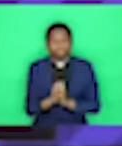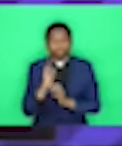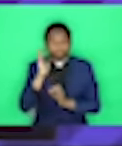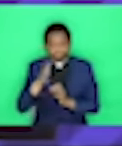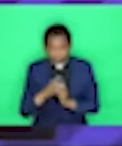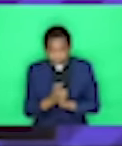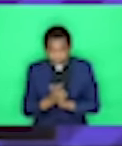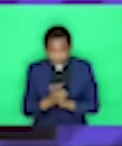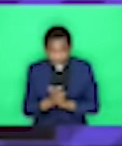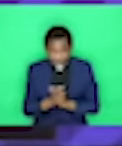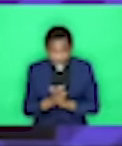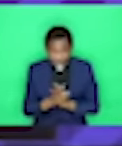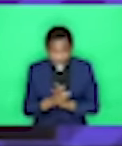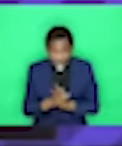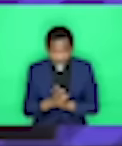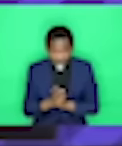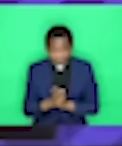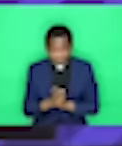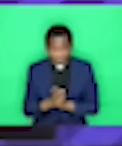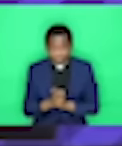Some of